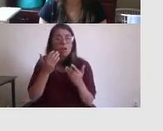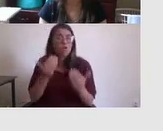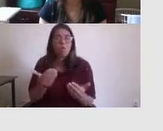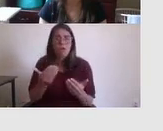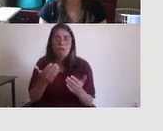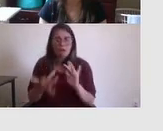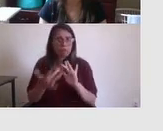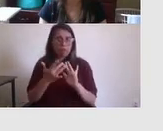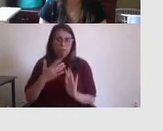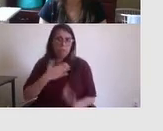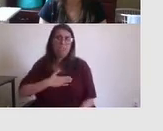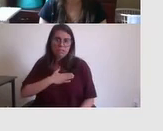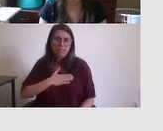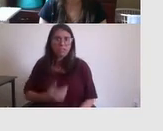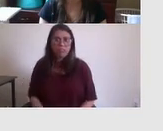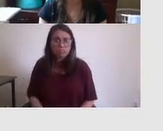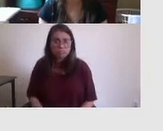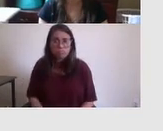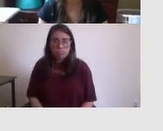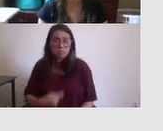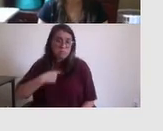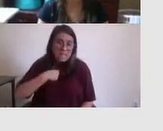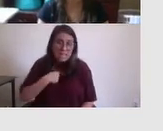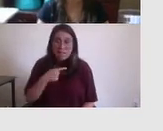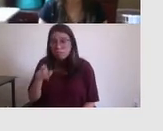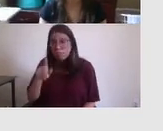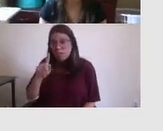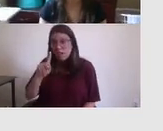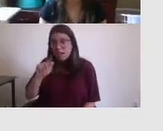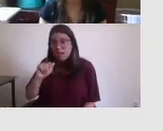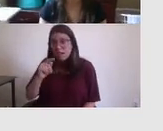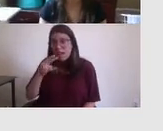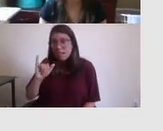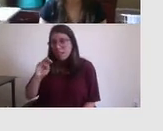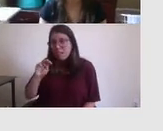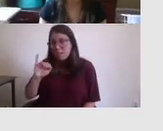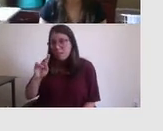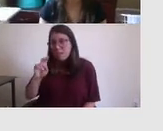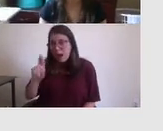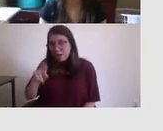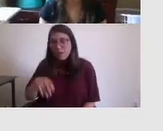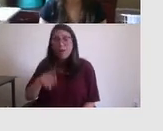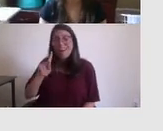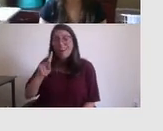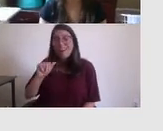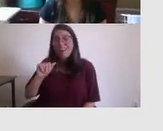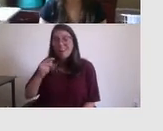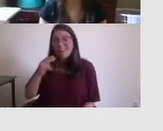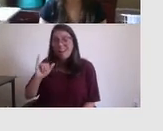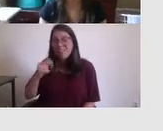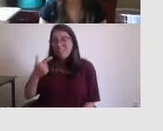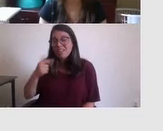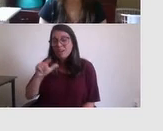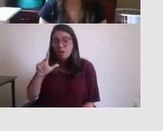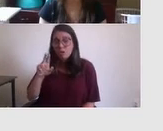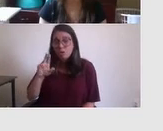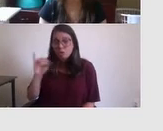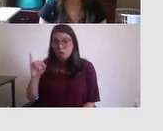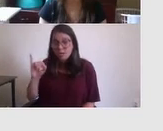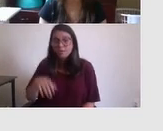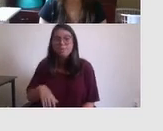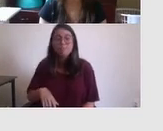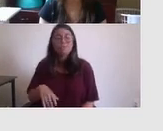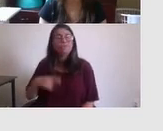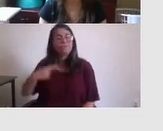don't hesitate to reach out to myself, Kathy Minor, Kathy Gallucci, we work with the legal department to see what kind